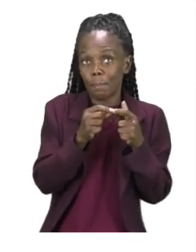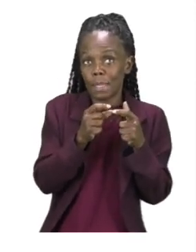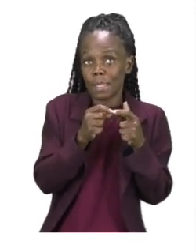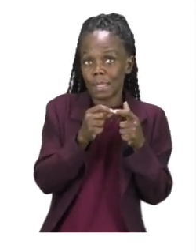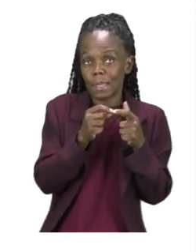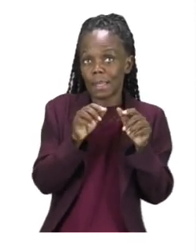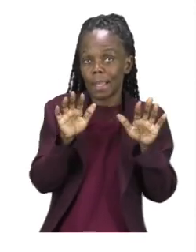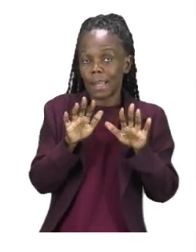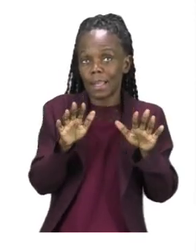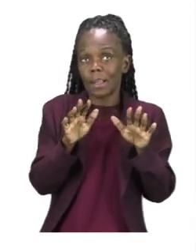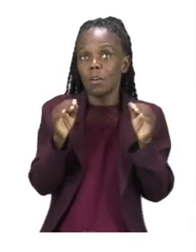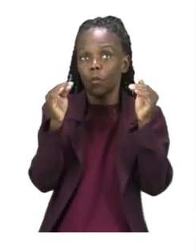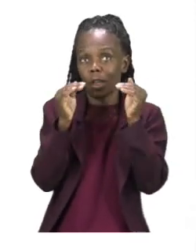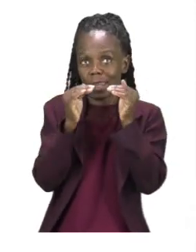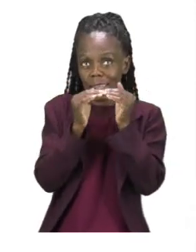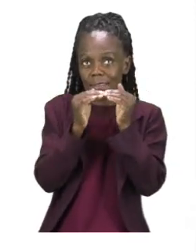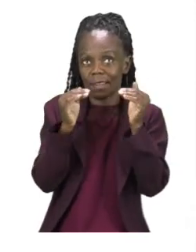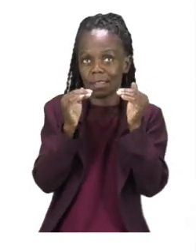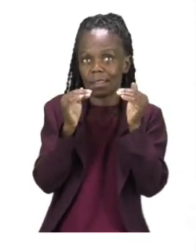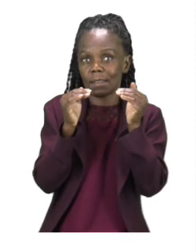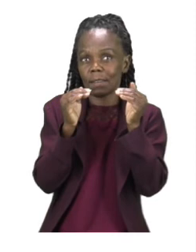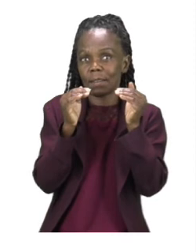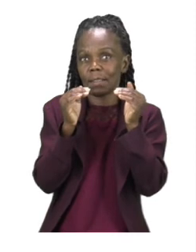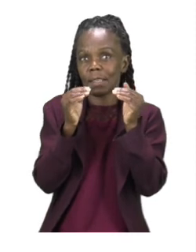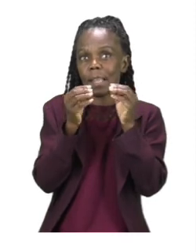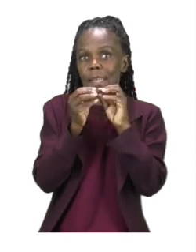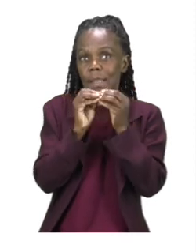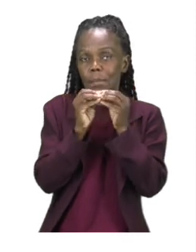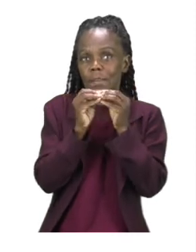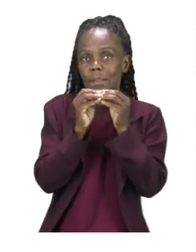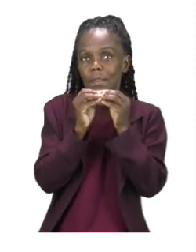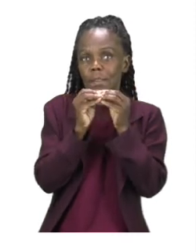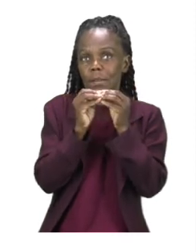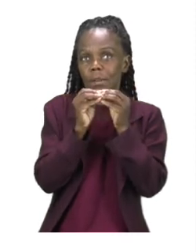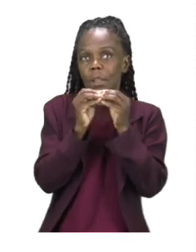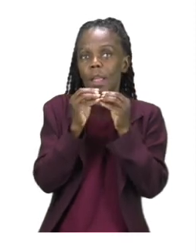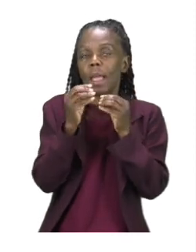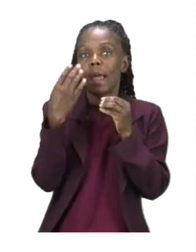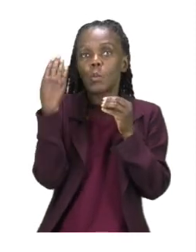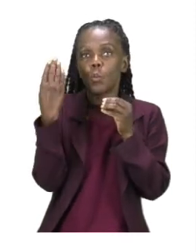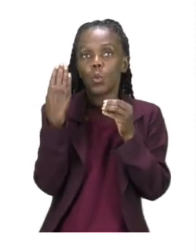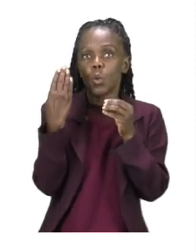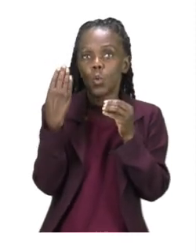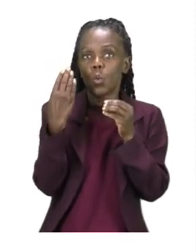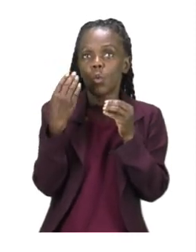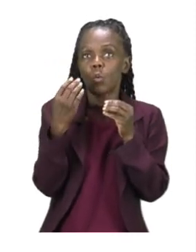even numbers, and we are going to use blue for all the odd